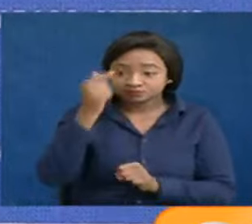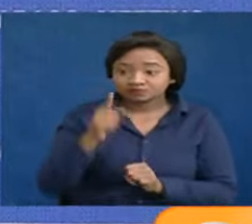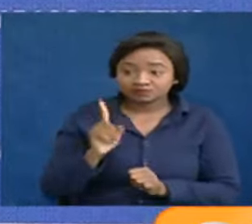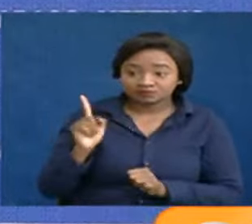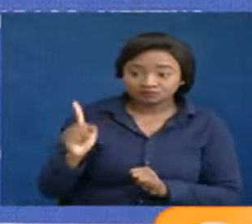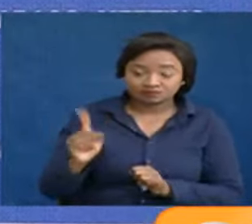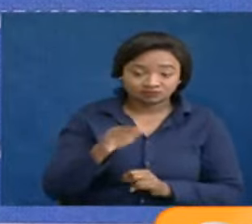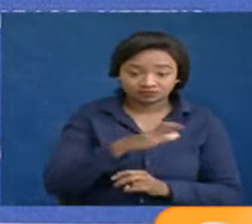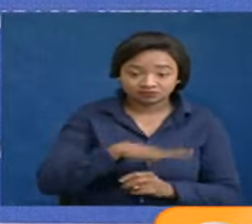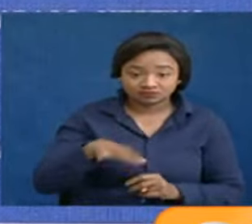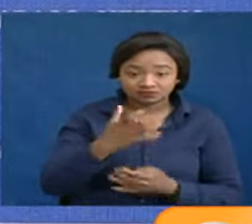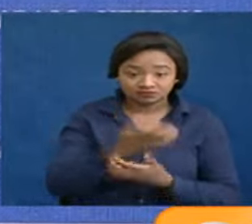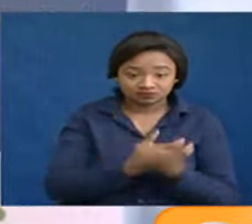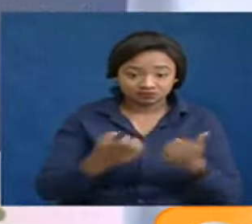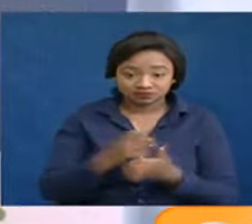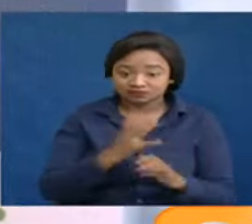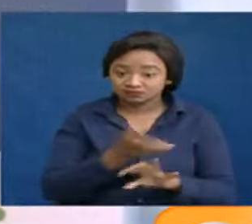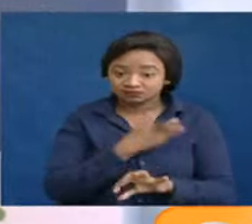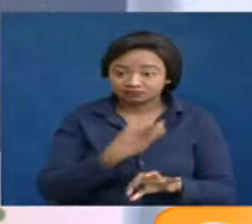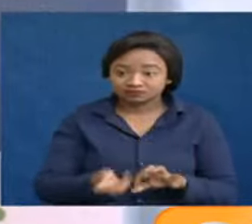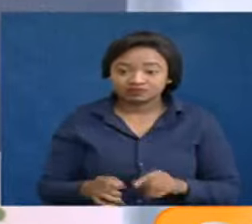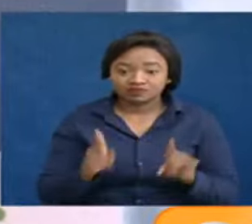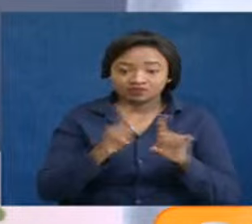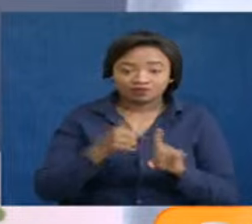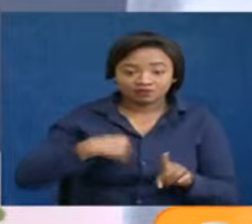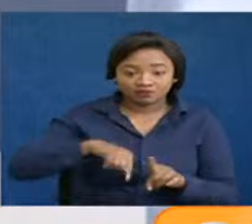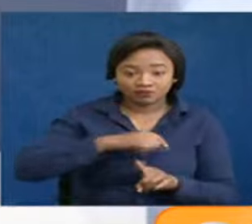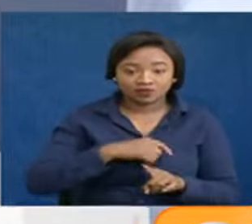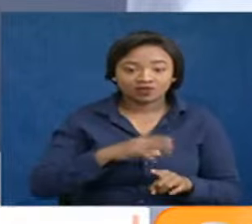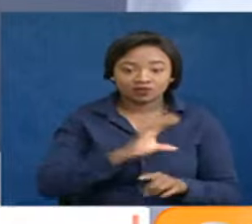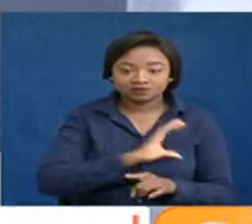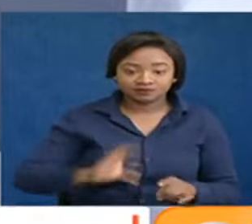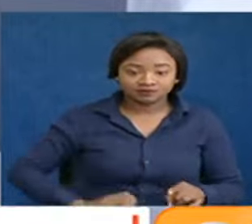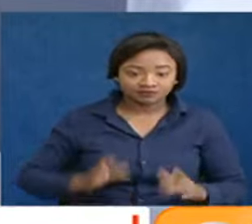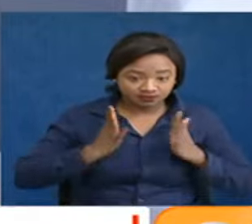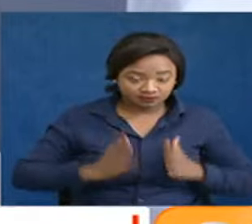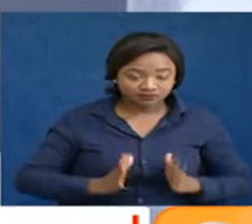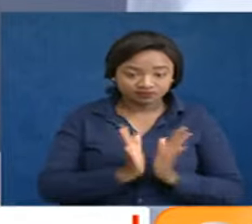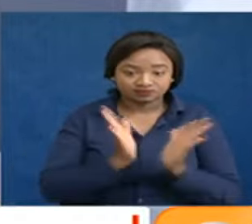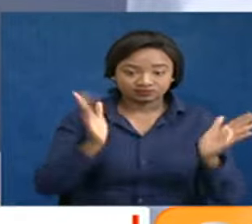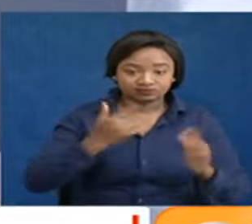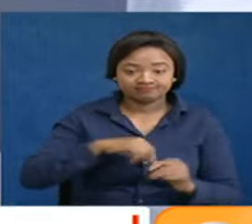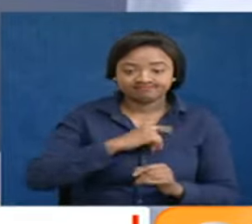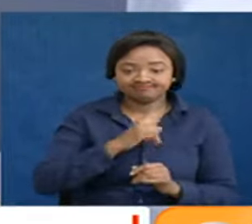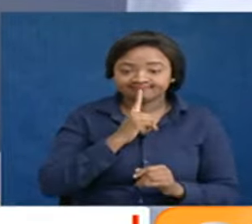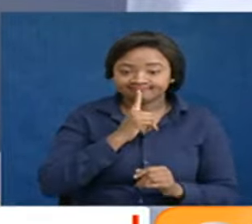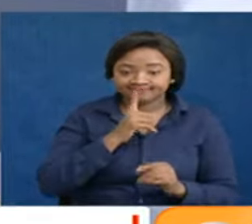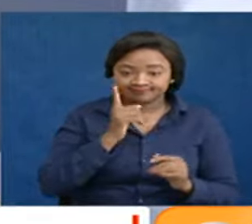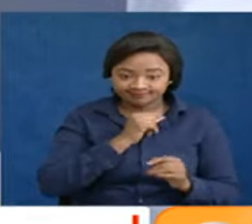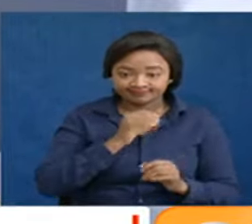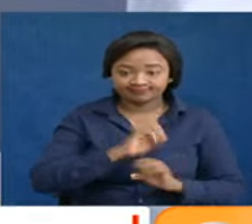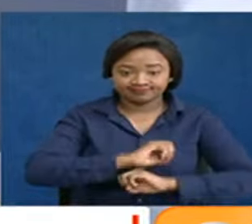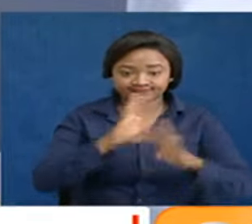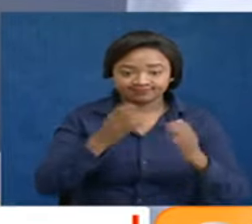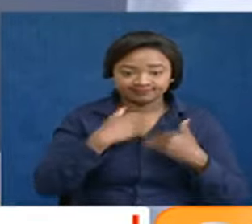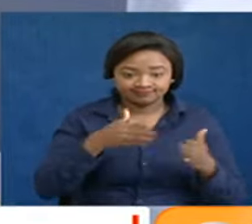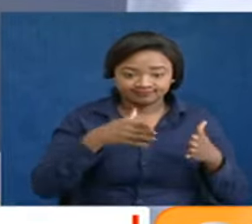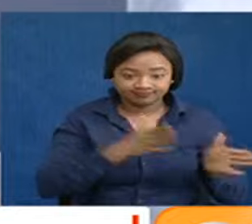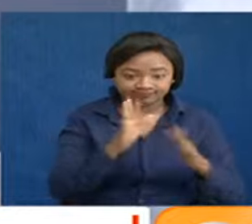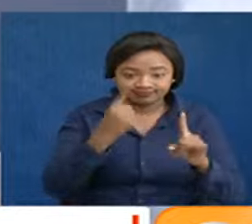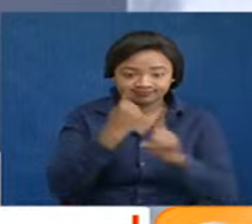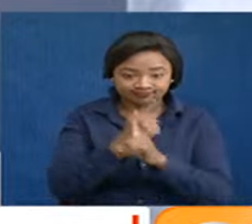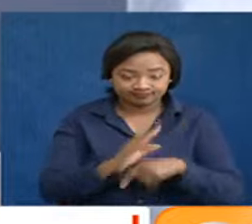of the region's economy. As Commissioners General, we relish these cost-effective ways of enhancing our